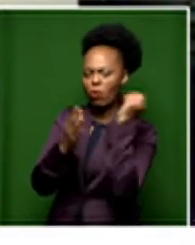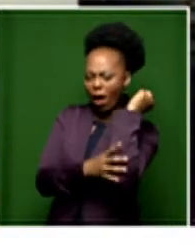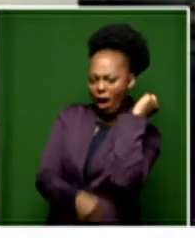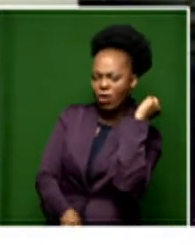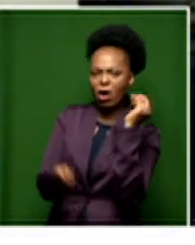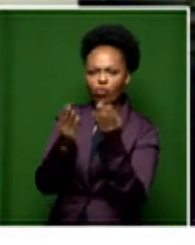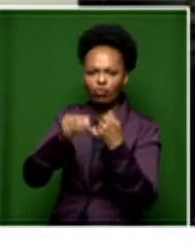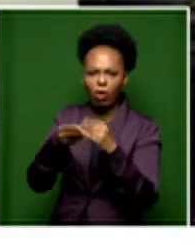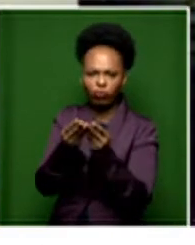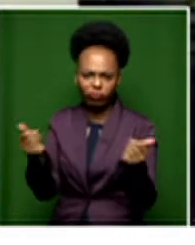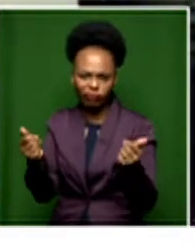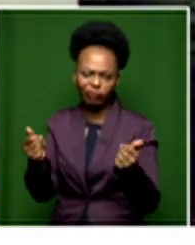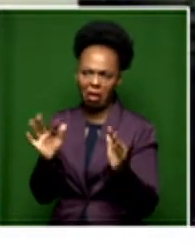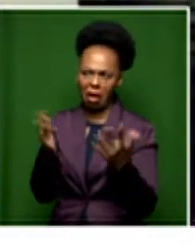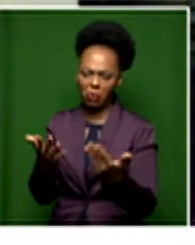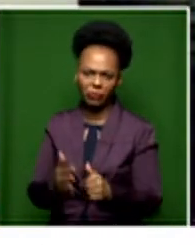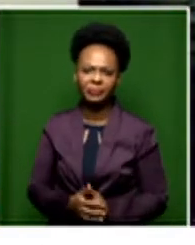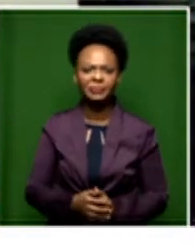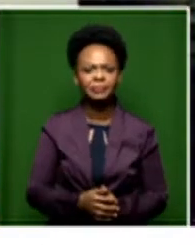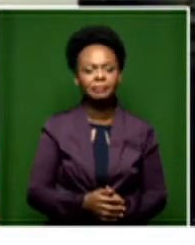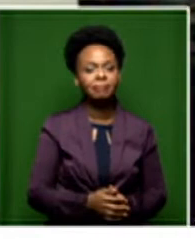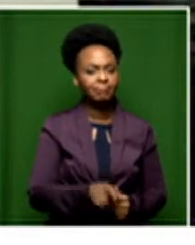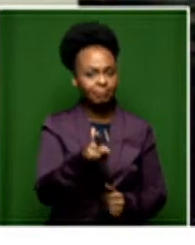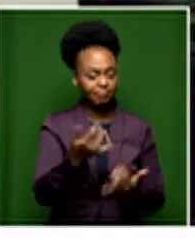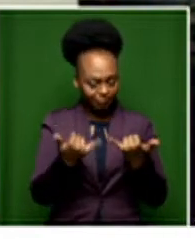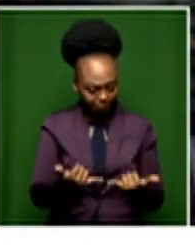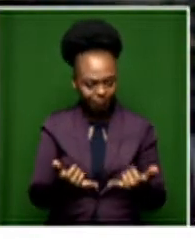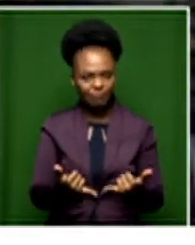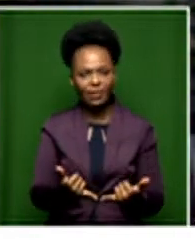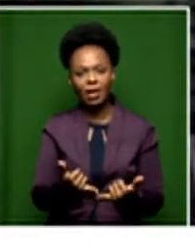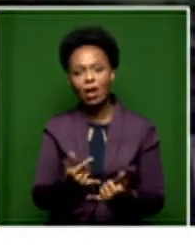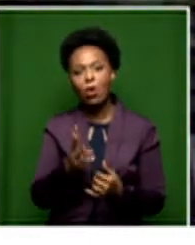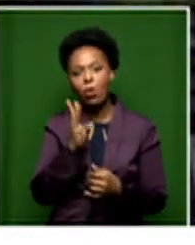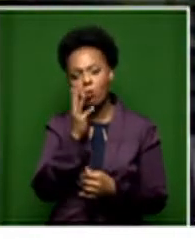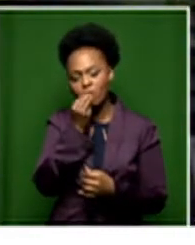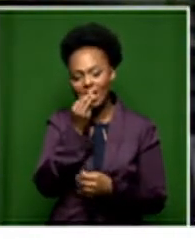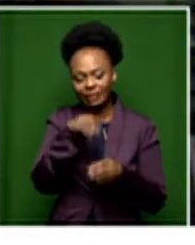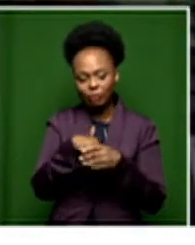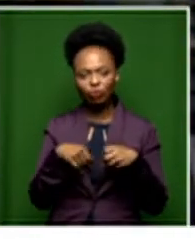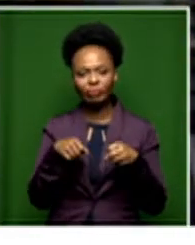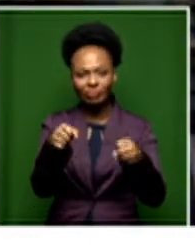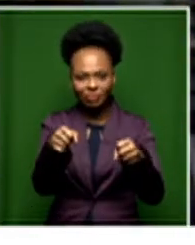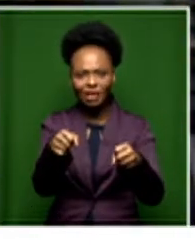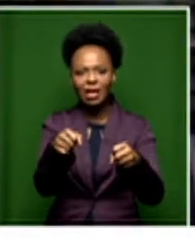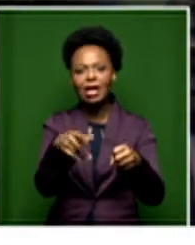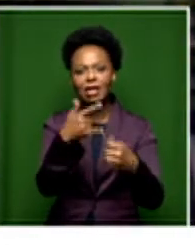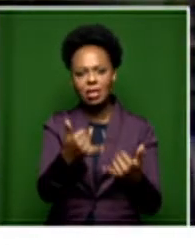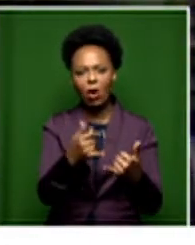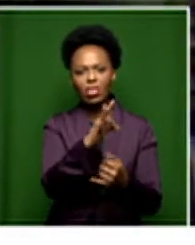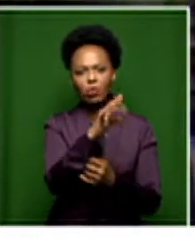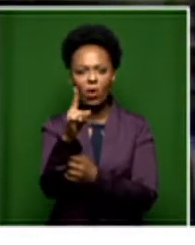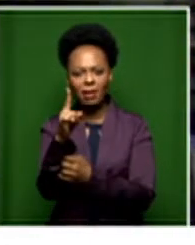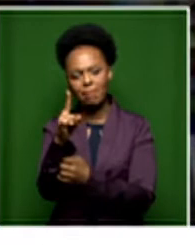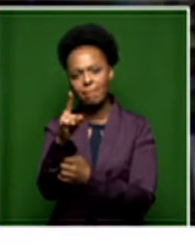eradicated? Well, currently, Meals on Wheels is saving more than 31 meals annually, and